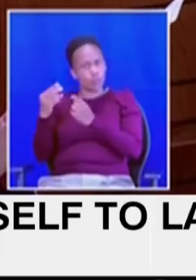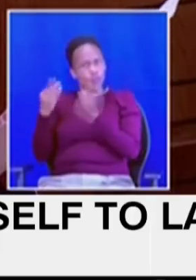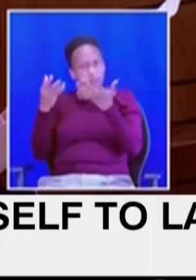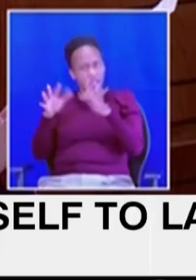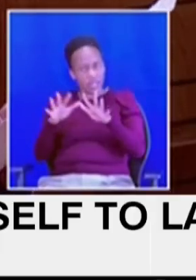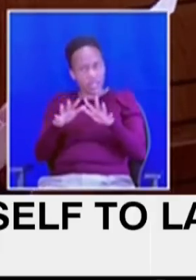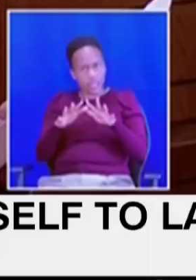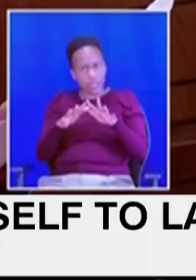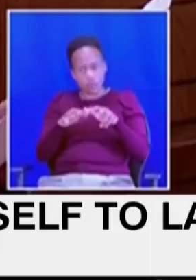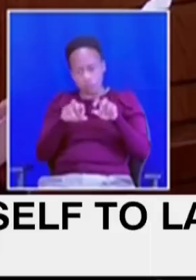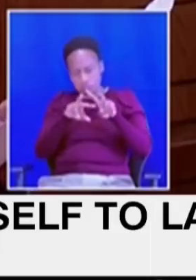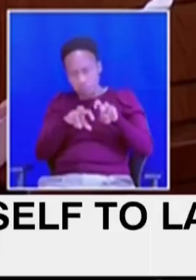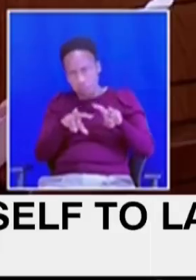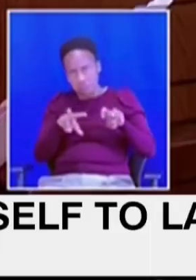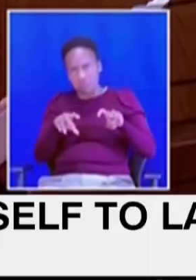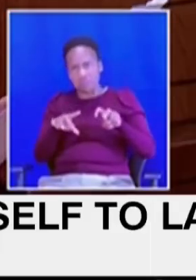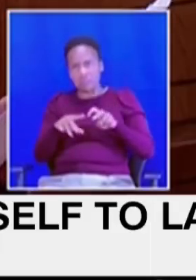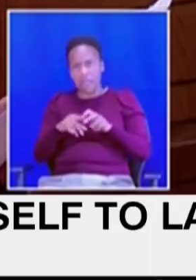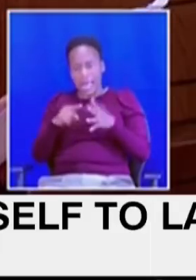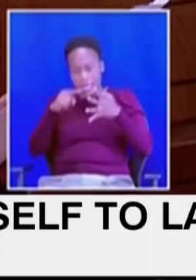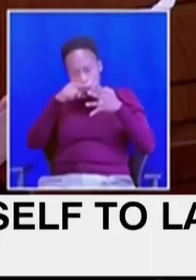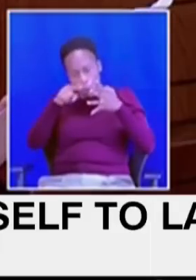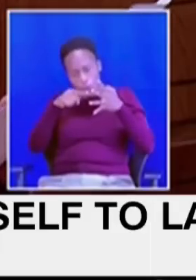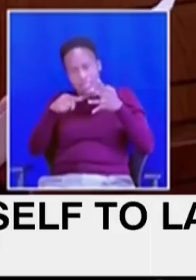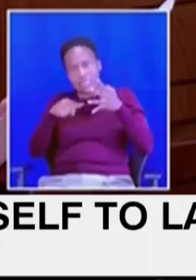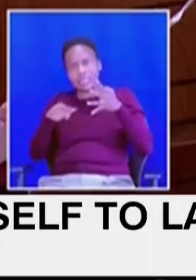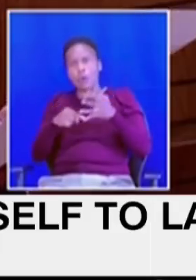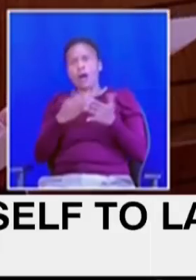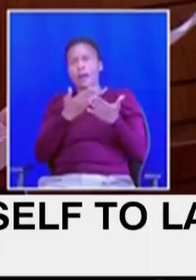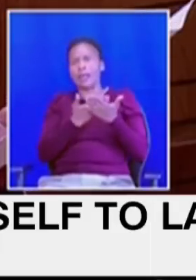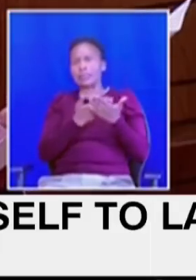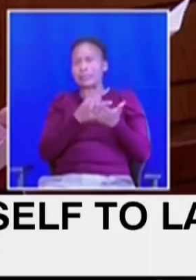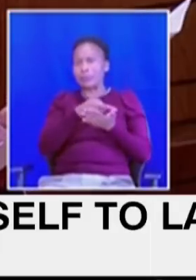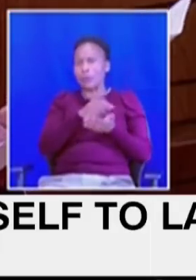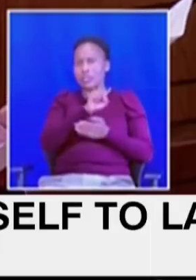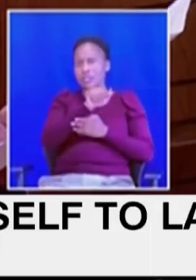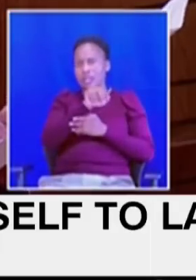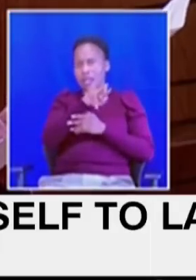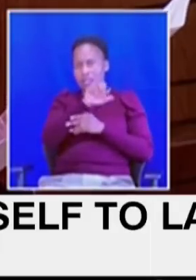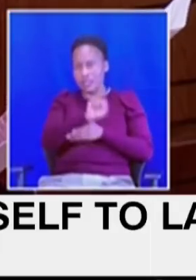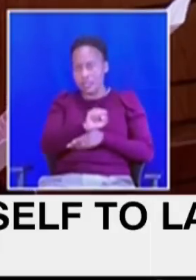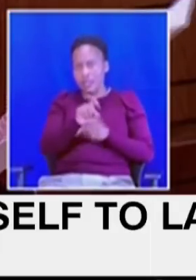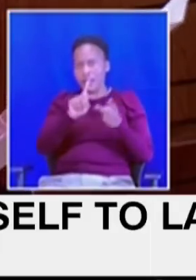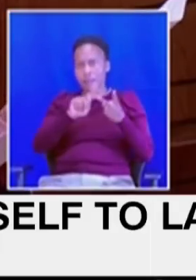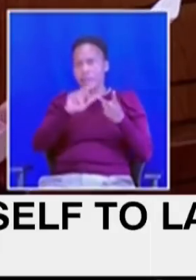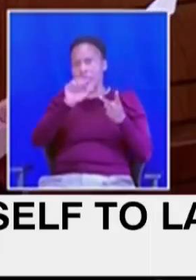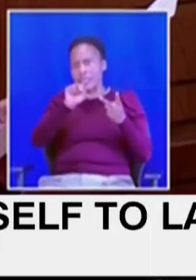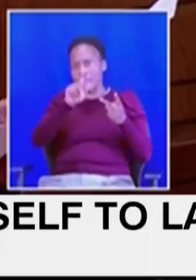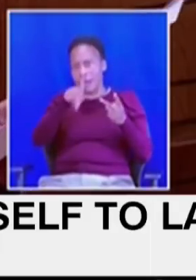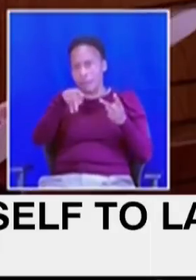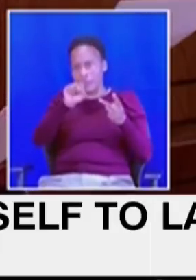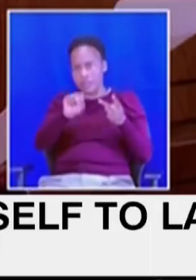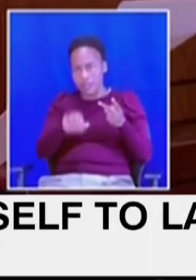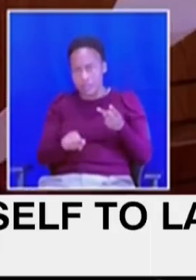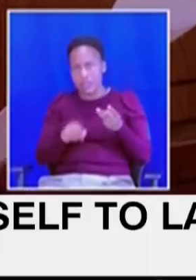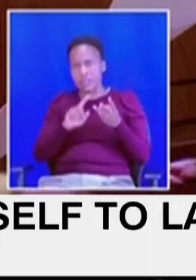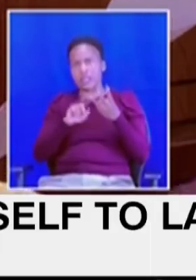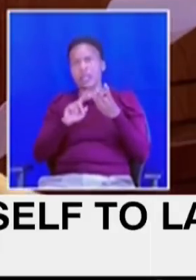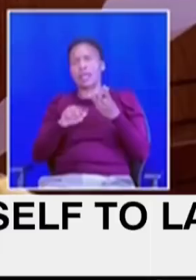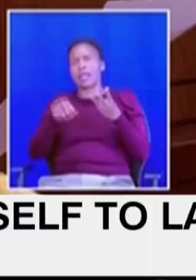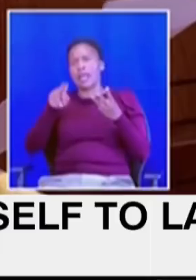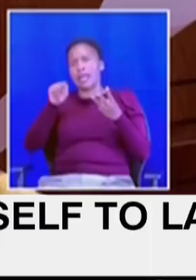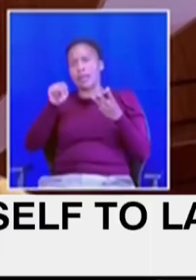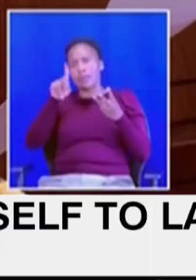on the capacity needs of the SABC and NPA for them to successfully